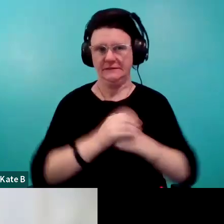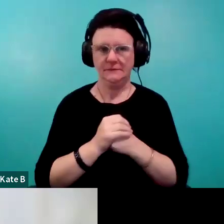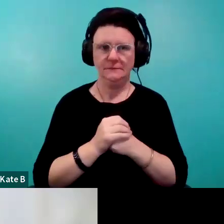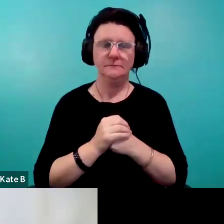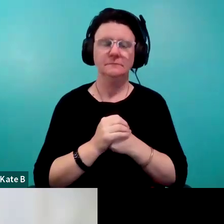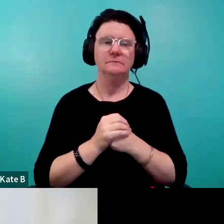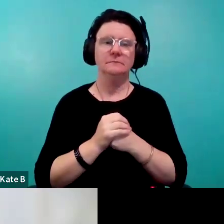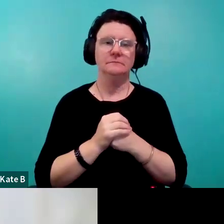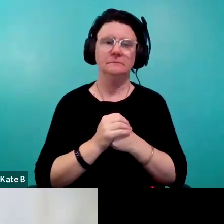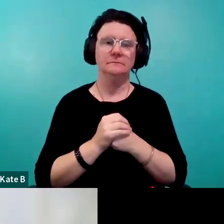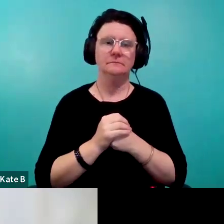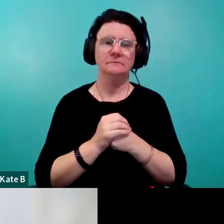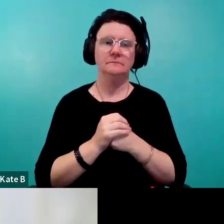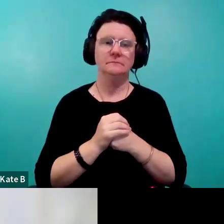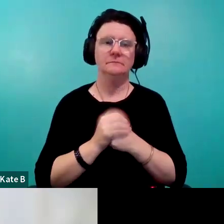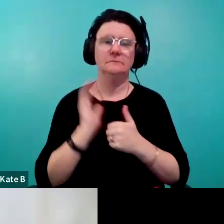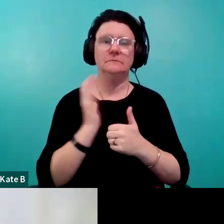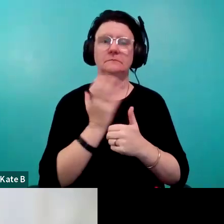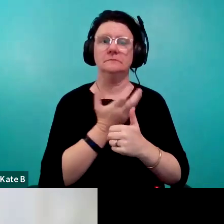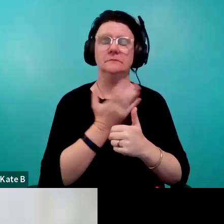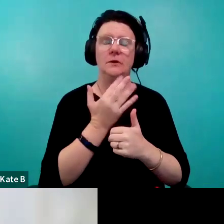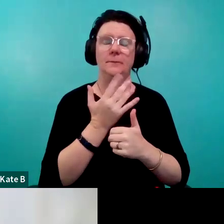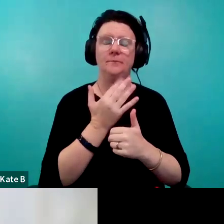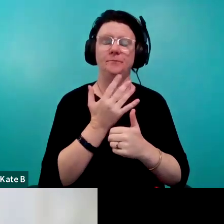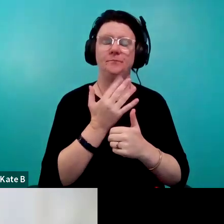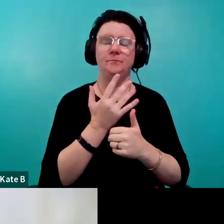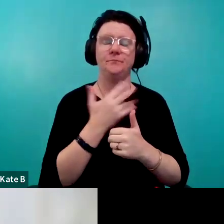we've broken our priority